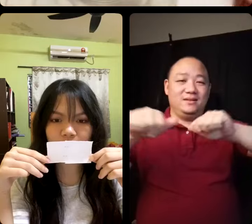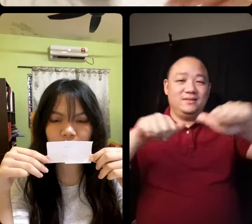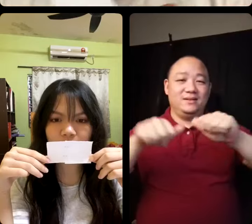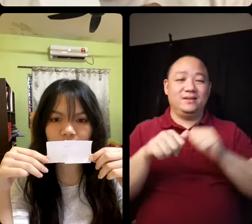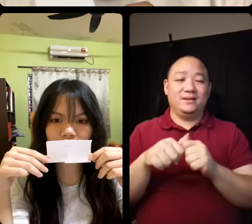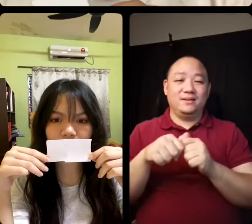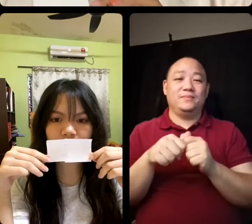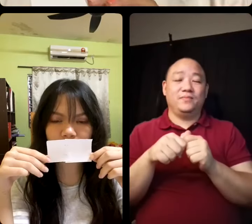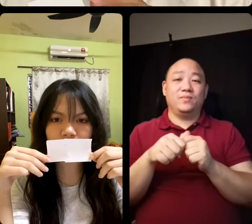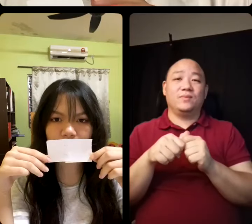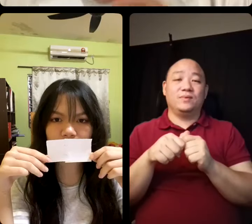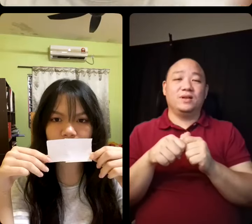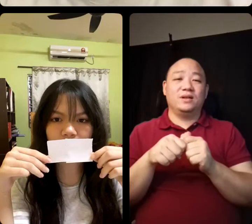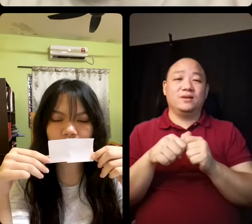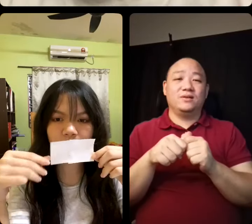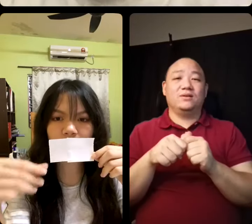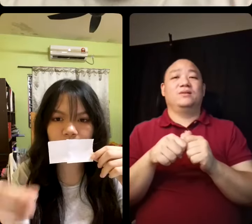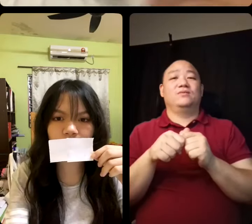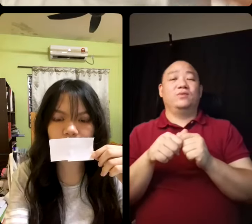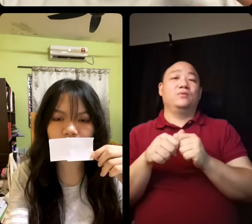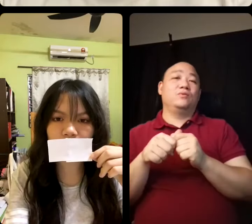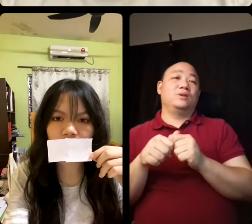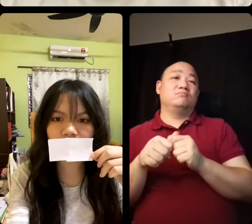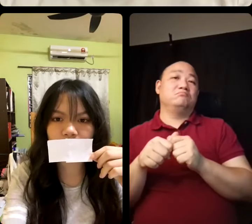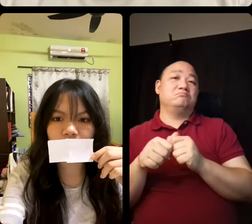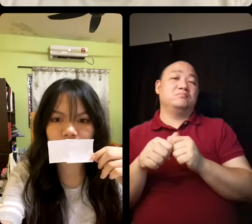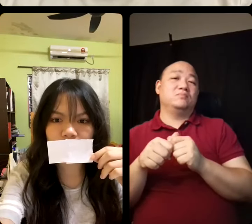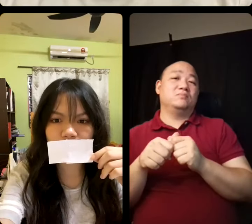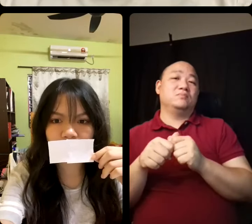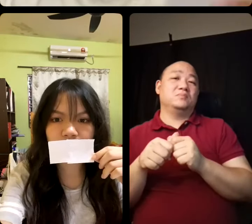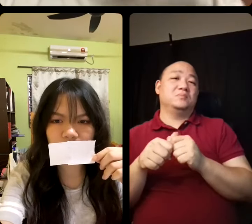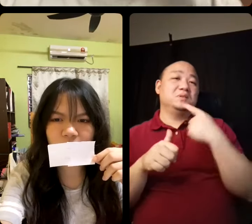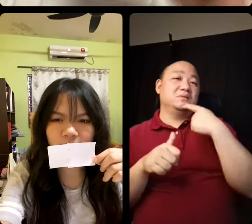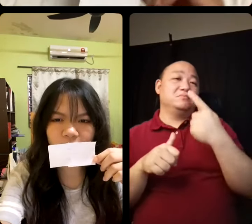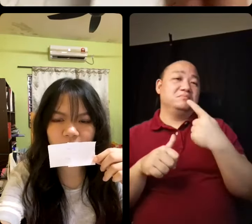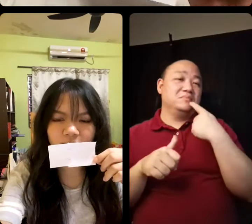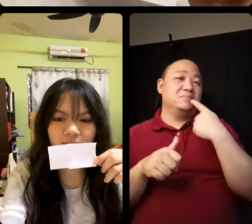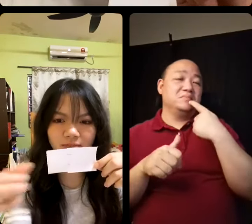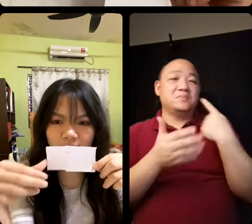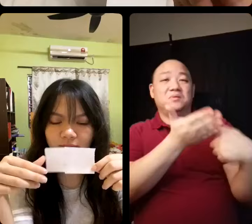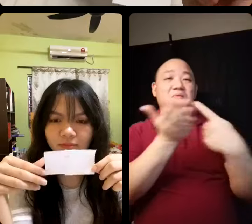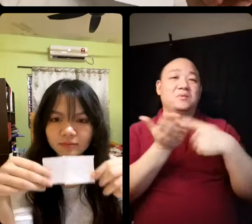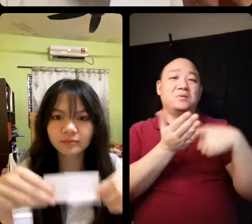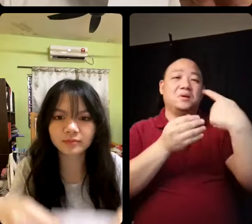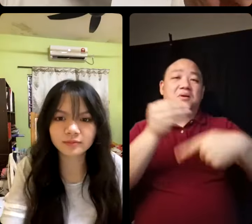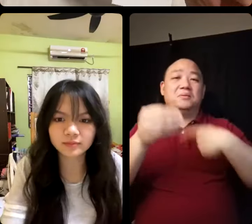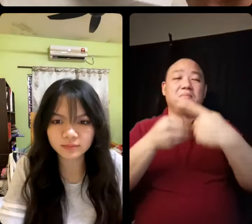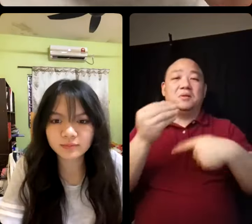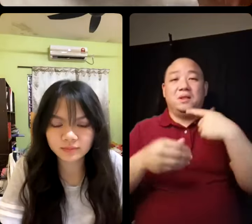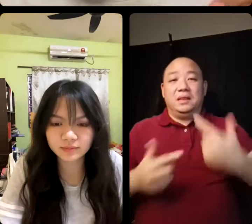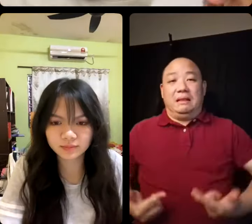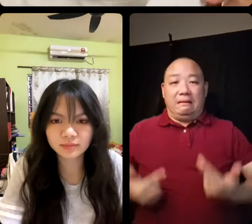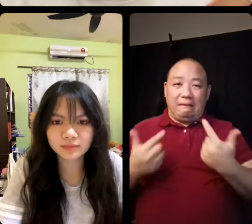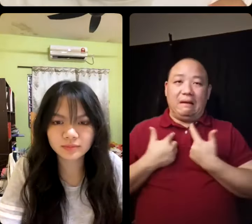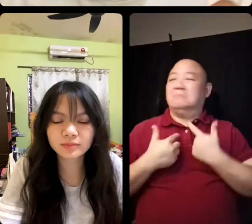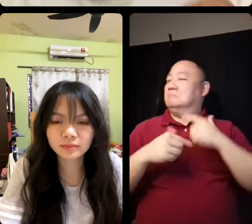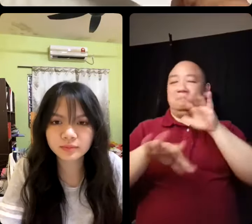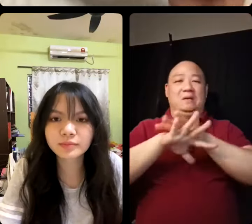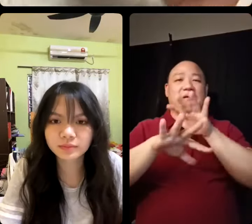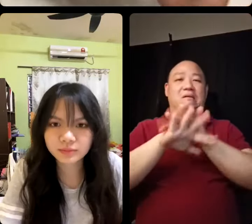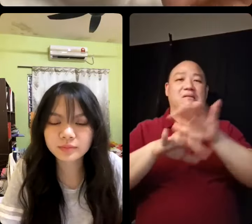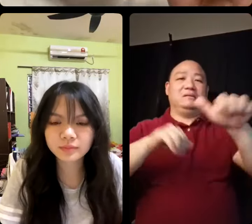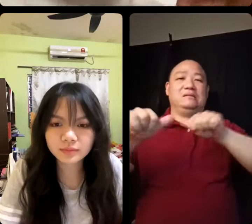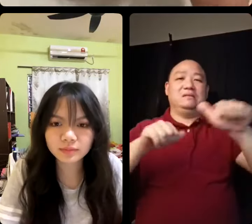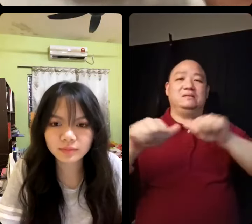life, we often think that we have a lot of time. And so after this activity, I hope everyone realize that actually kita